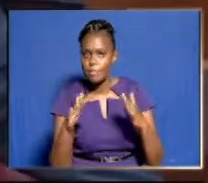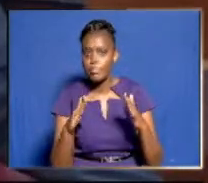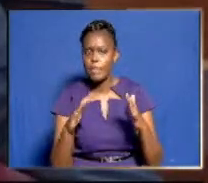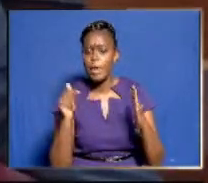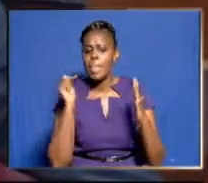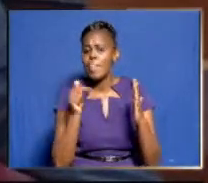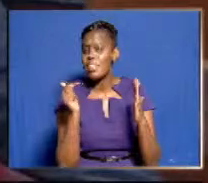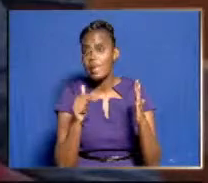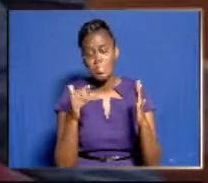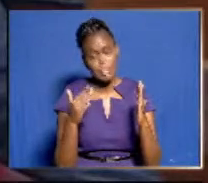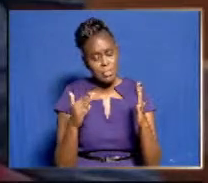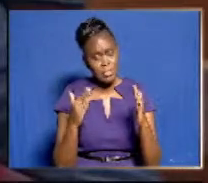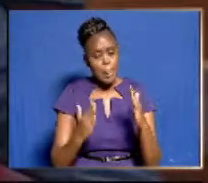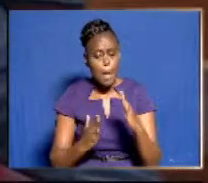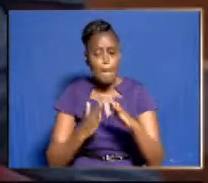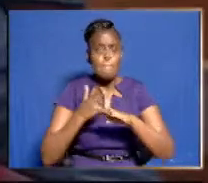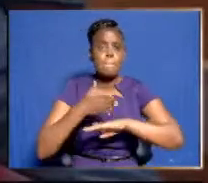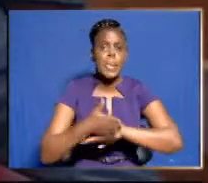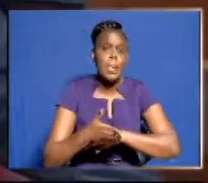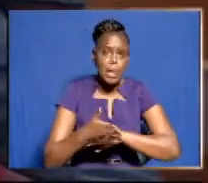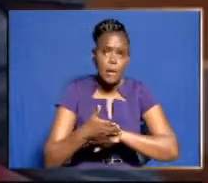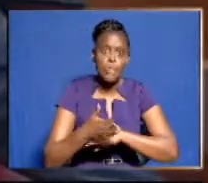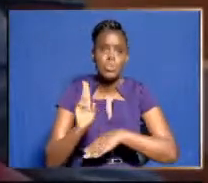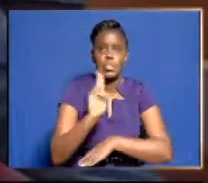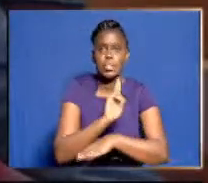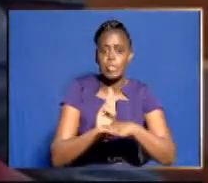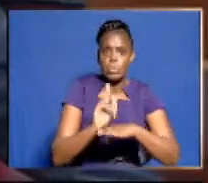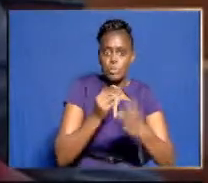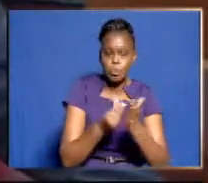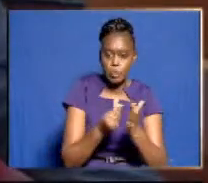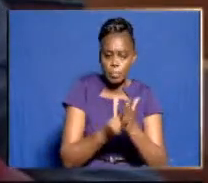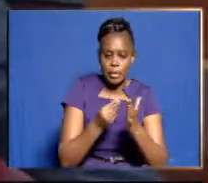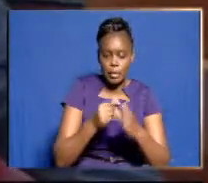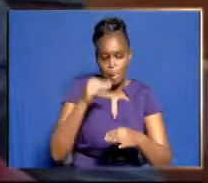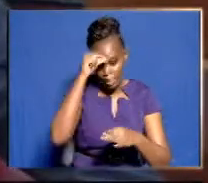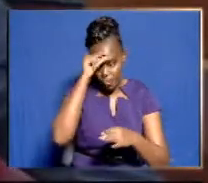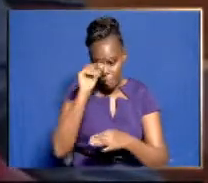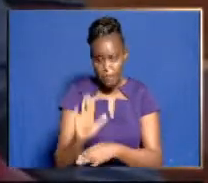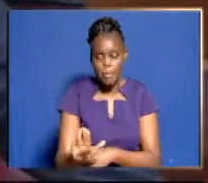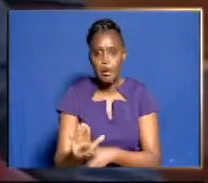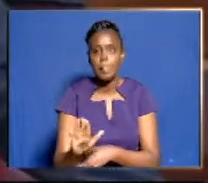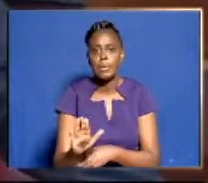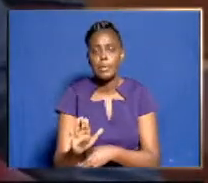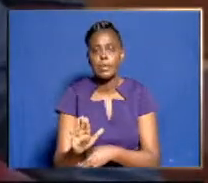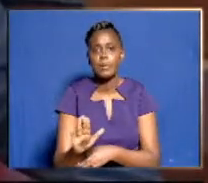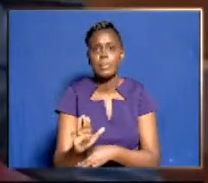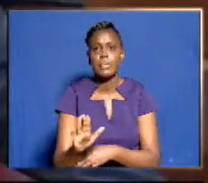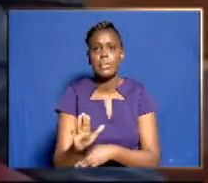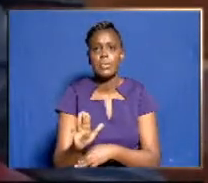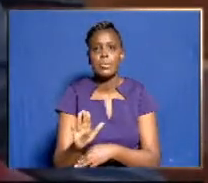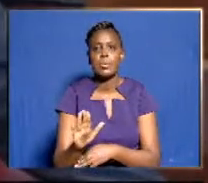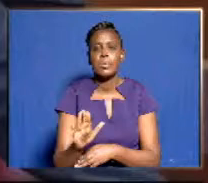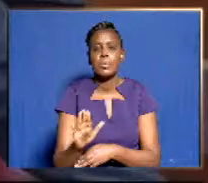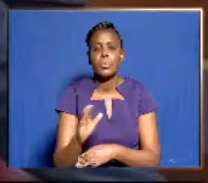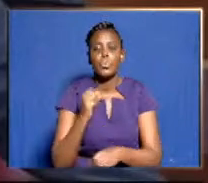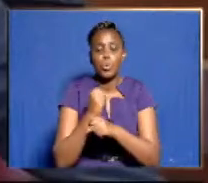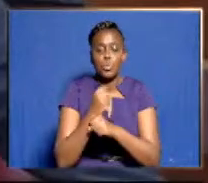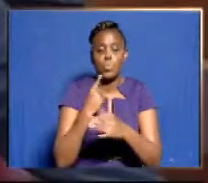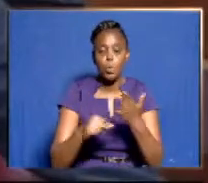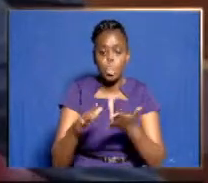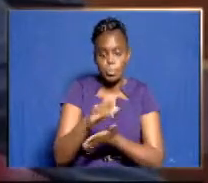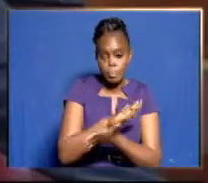has already now gone beyond the recurrent expenditure of this government. And Honorable Speaker, I think what we need to do is